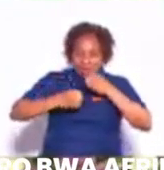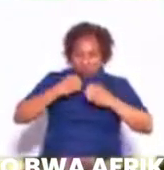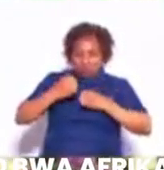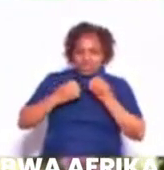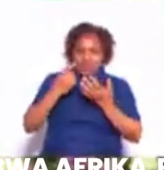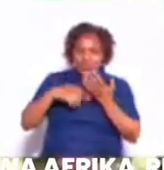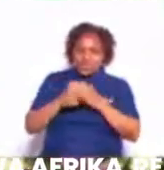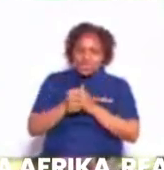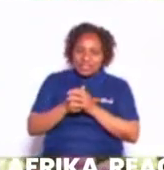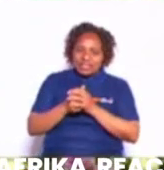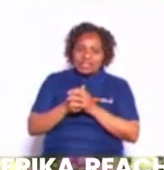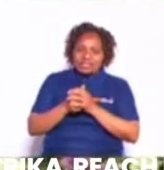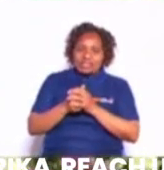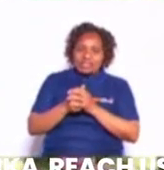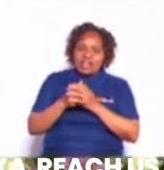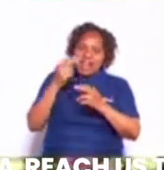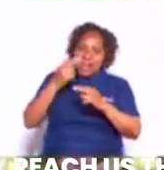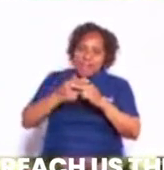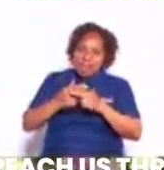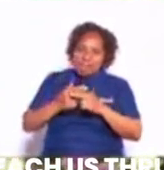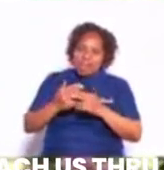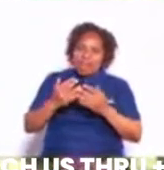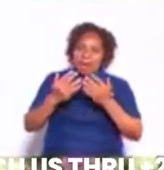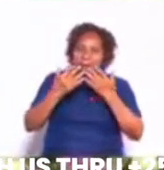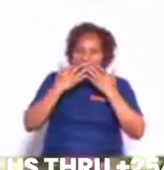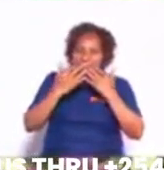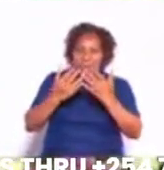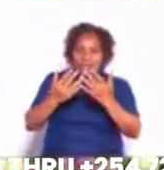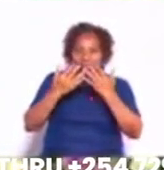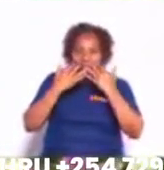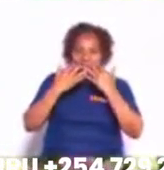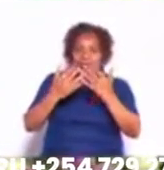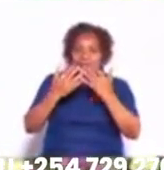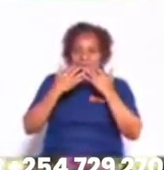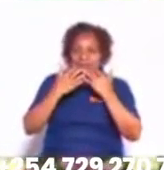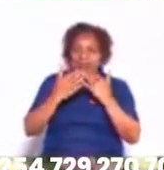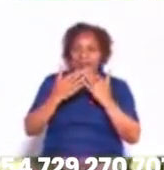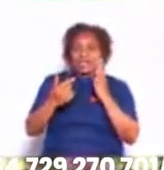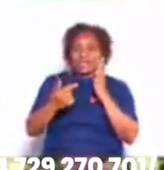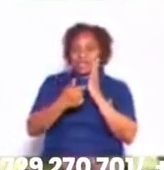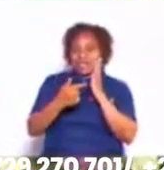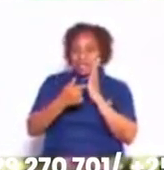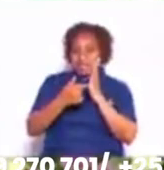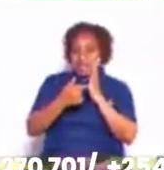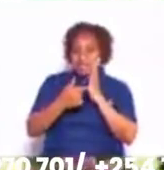is so-called breathing technique. Breathe in, breathe out.